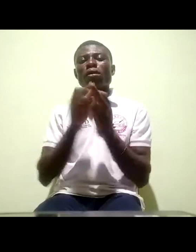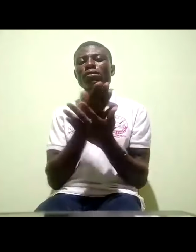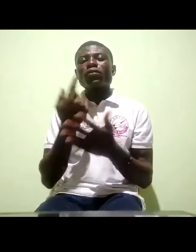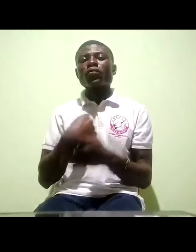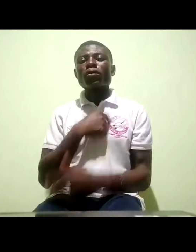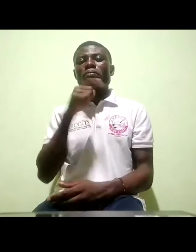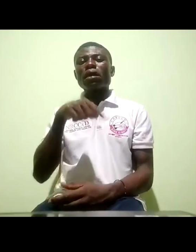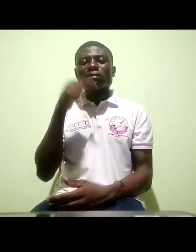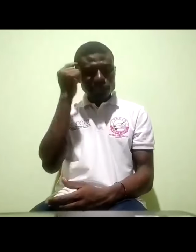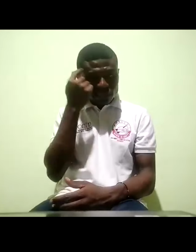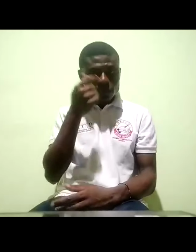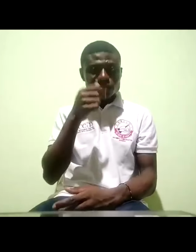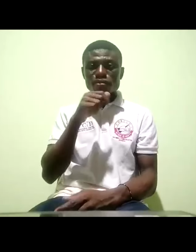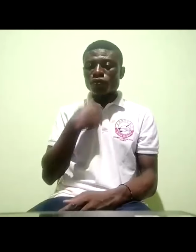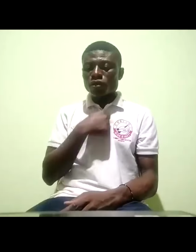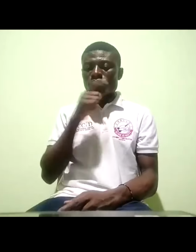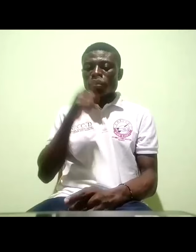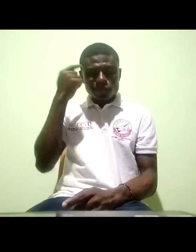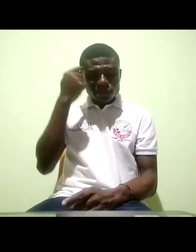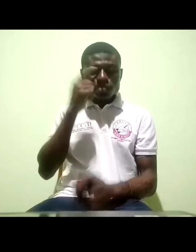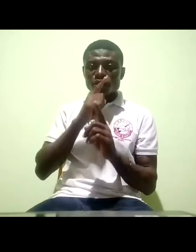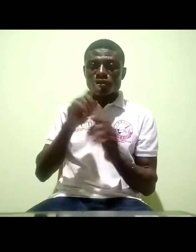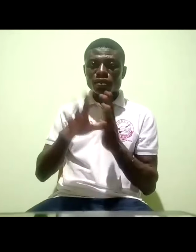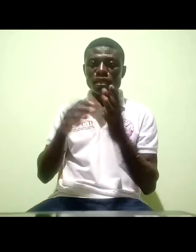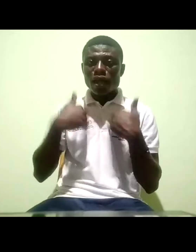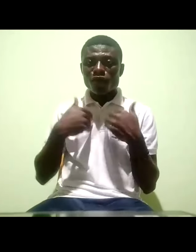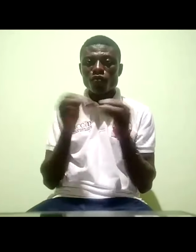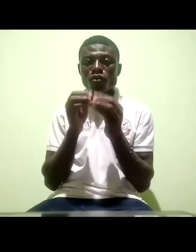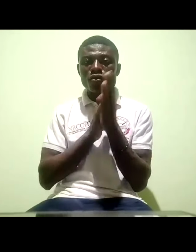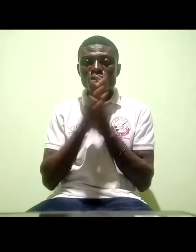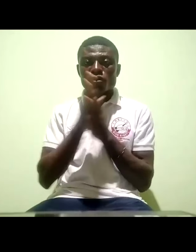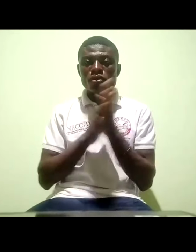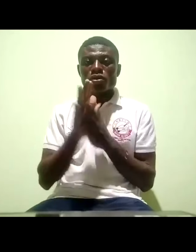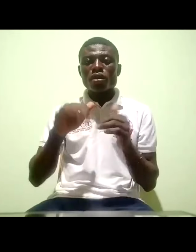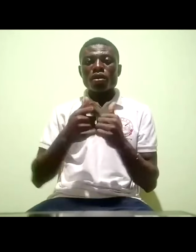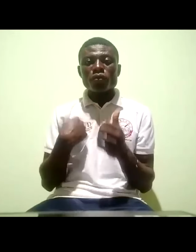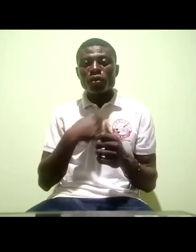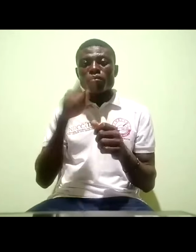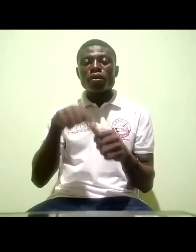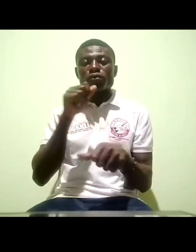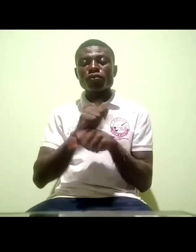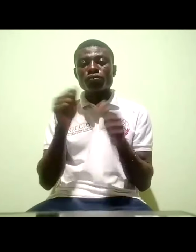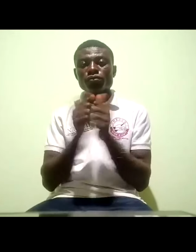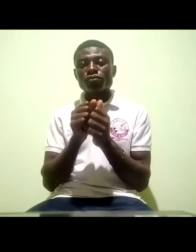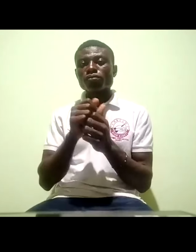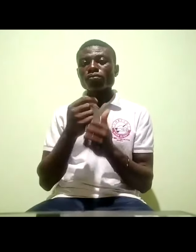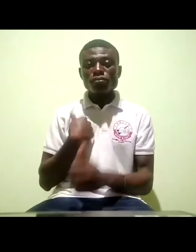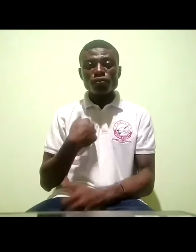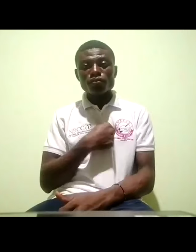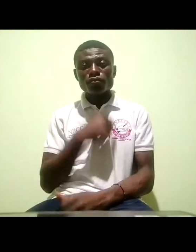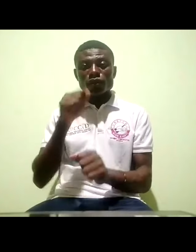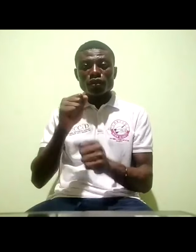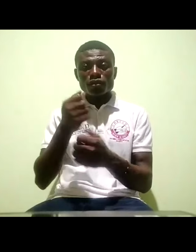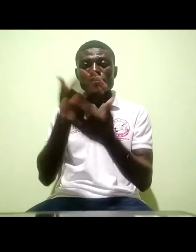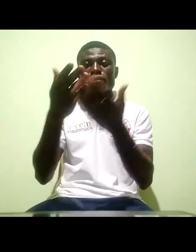to ask ourselves and generate enough interest. How Africa Dyslexia Organization and we can provide the